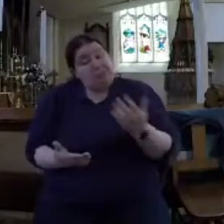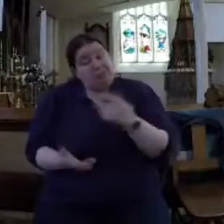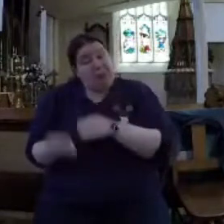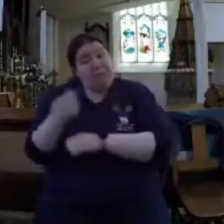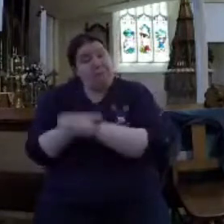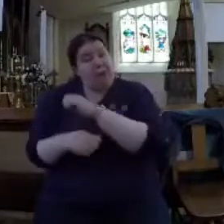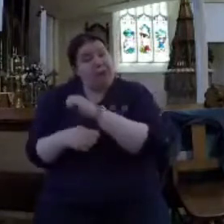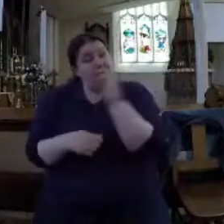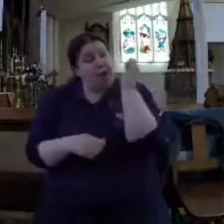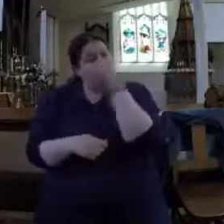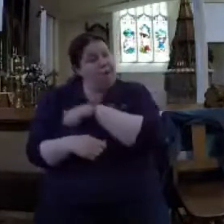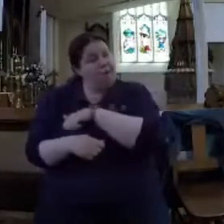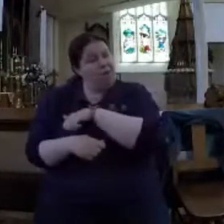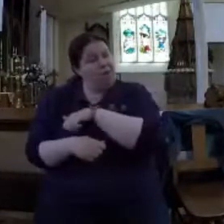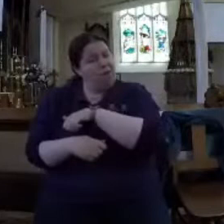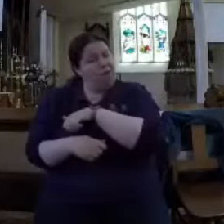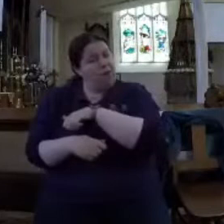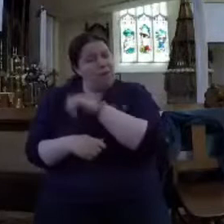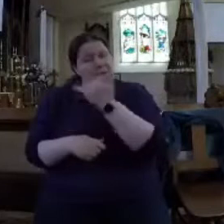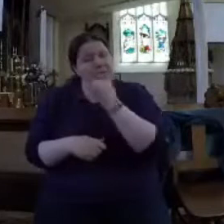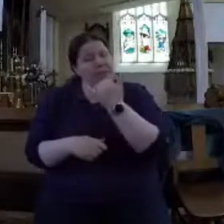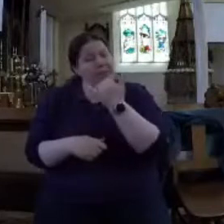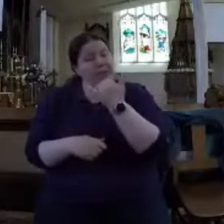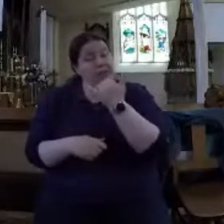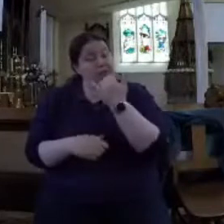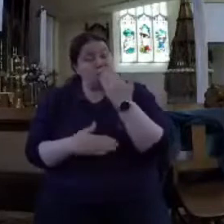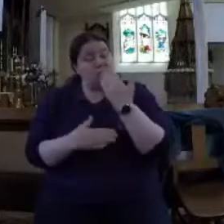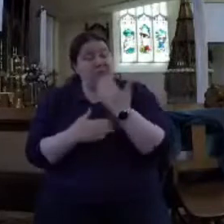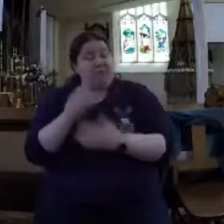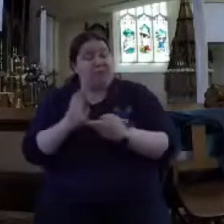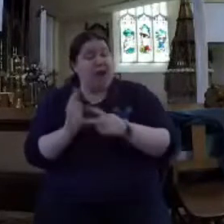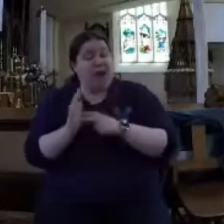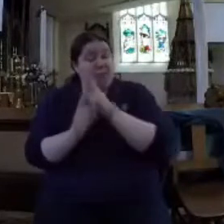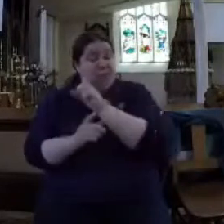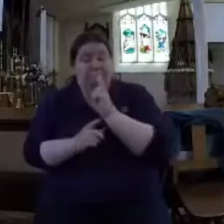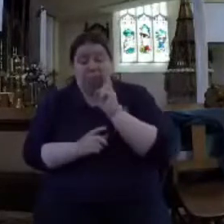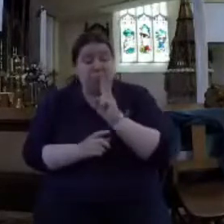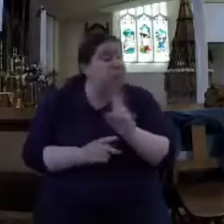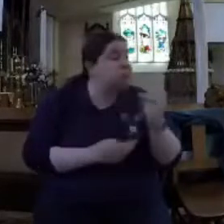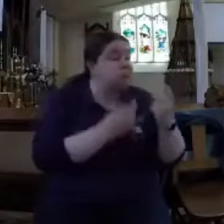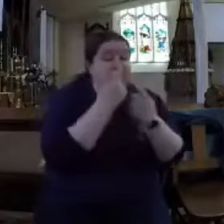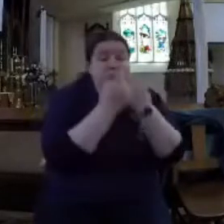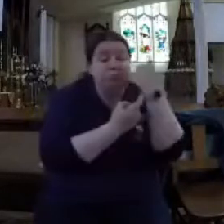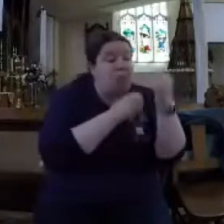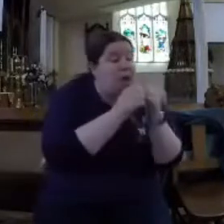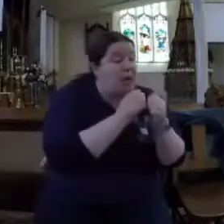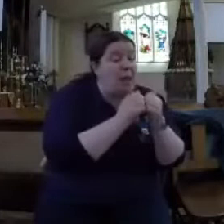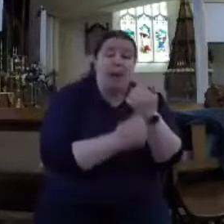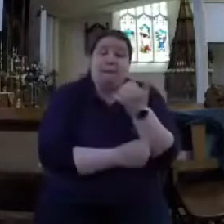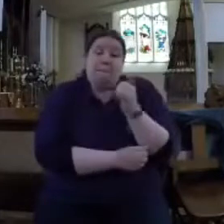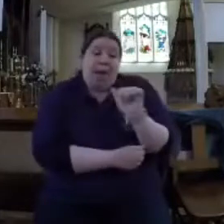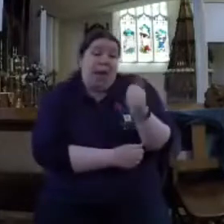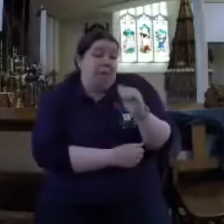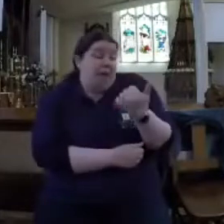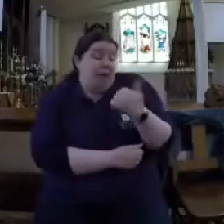clever. Maybe he never actually meant to look for his brothers. Maybe he's actually avoiding it and staying